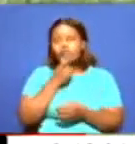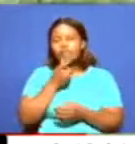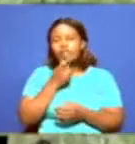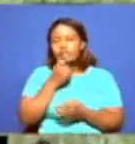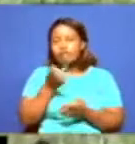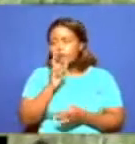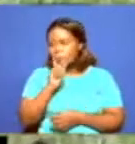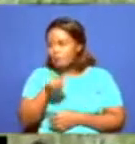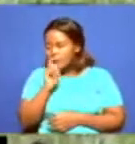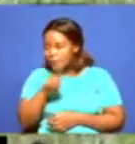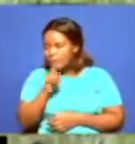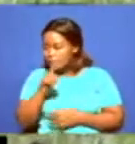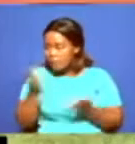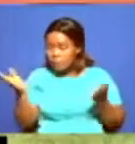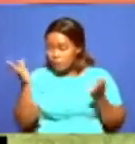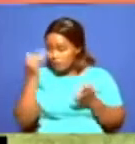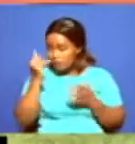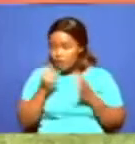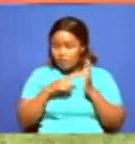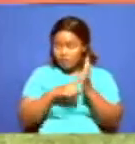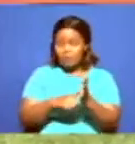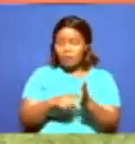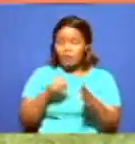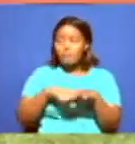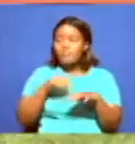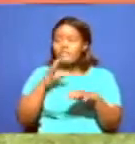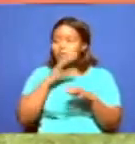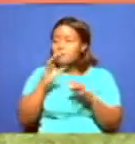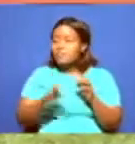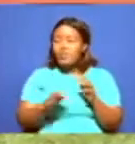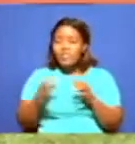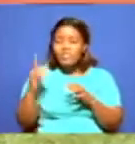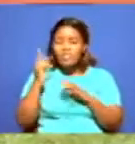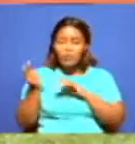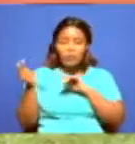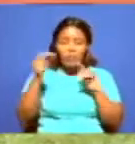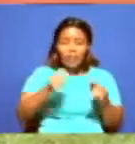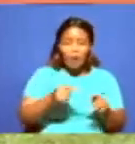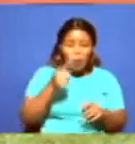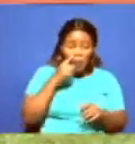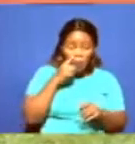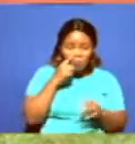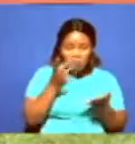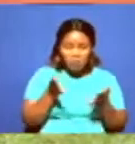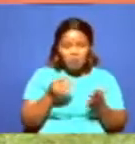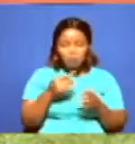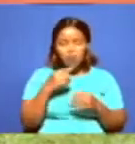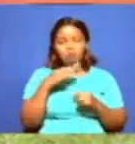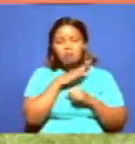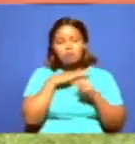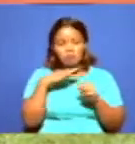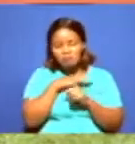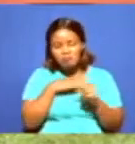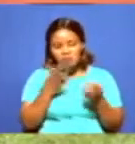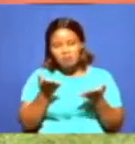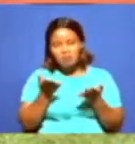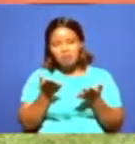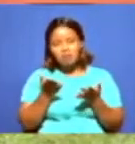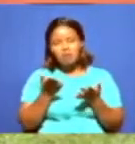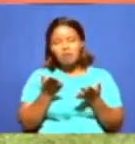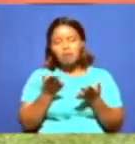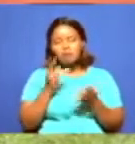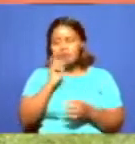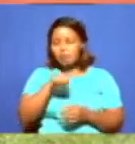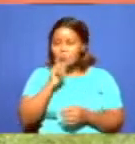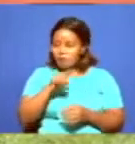a son-in-law comes to the home, it is the chicken that is slaughtered. And that is the ultimate,